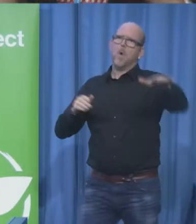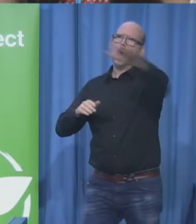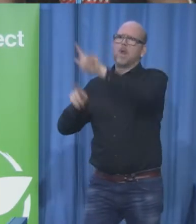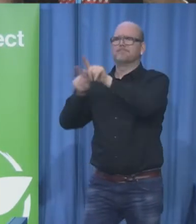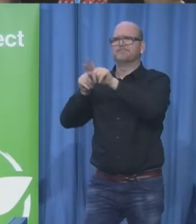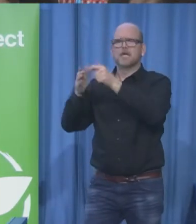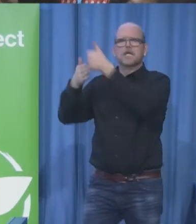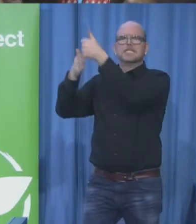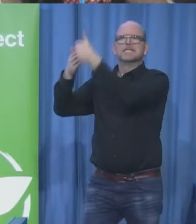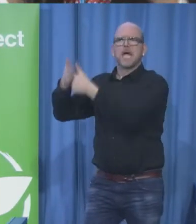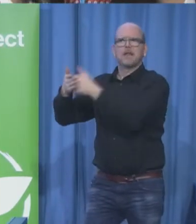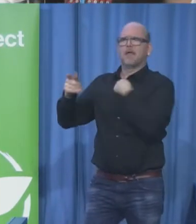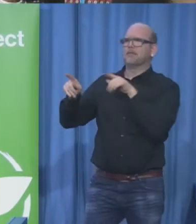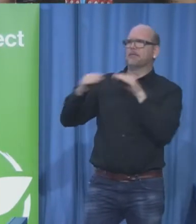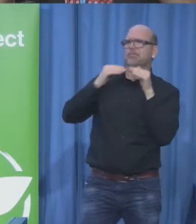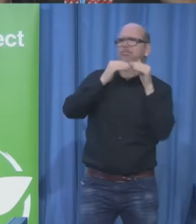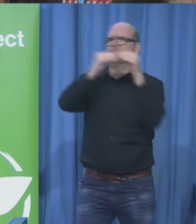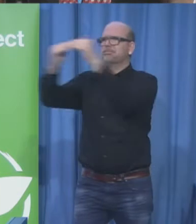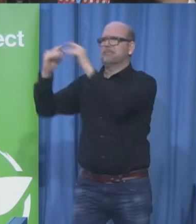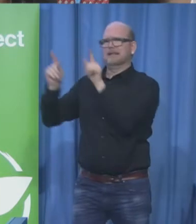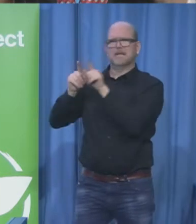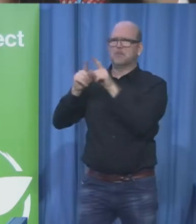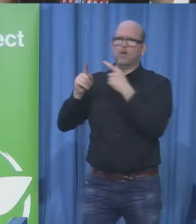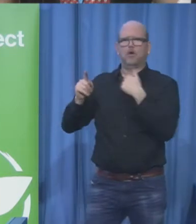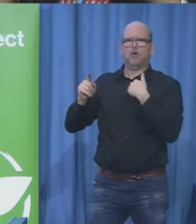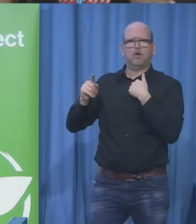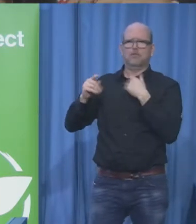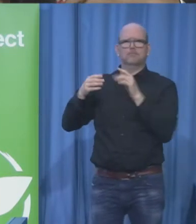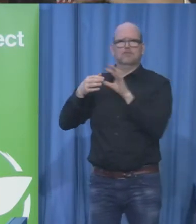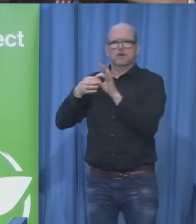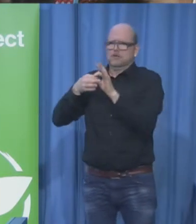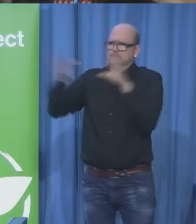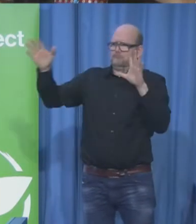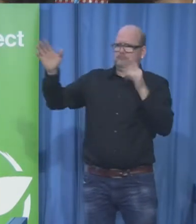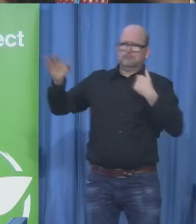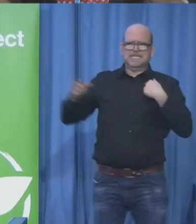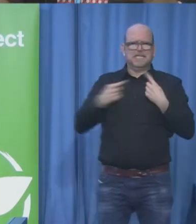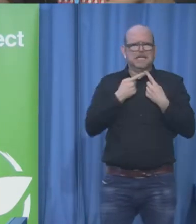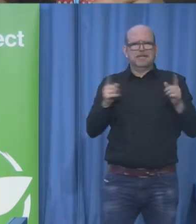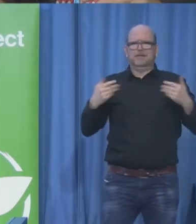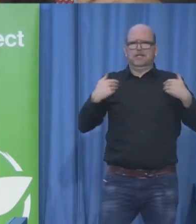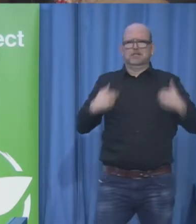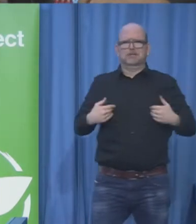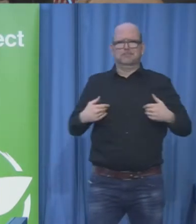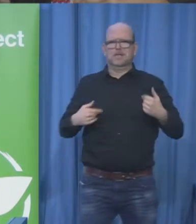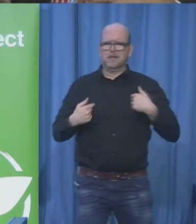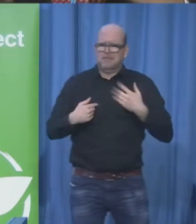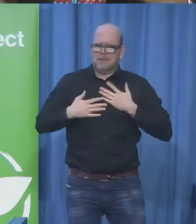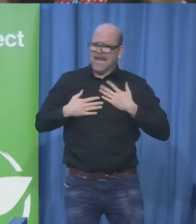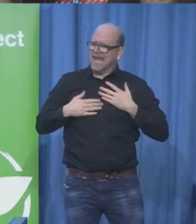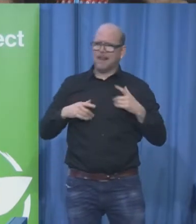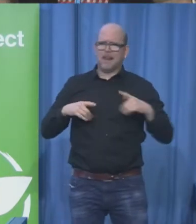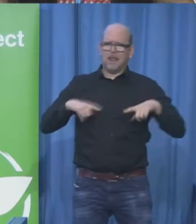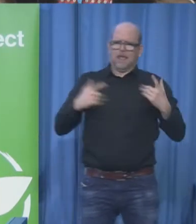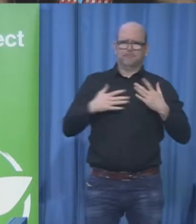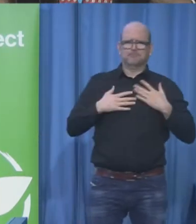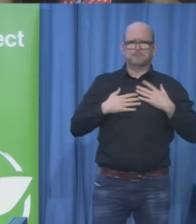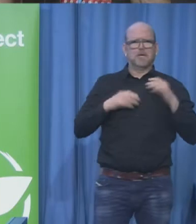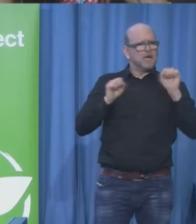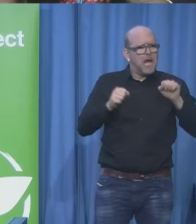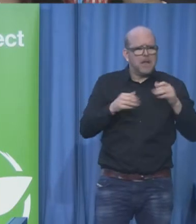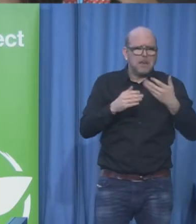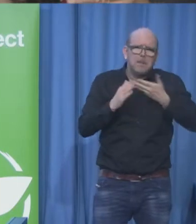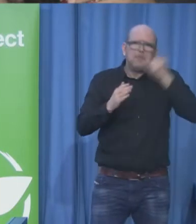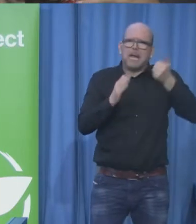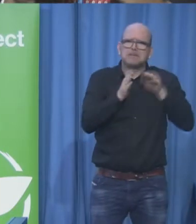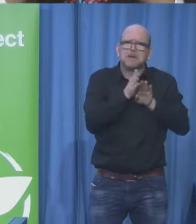more exciting. You meet different people. The older you get, the more education you get, the more opportunities that are presented. You're able